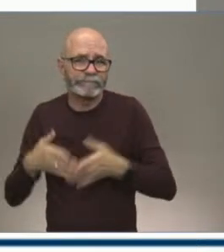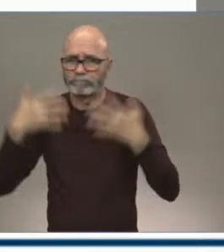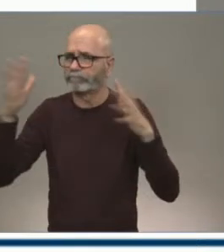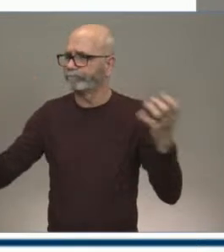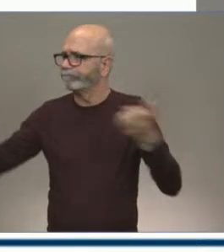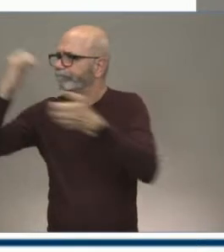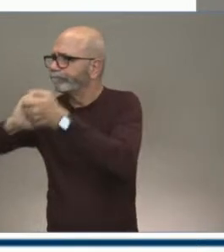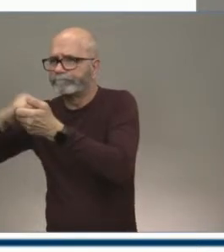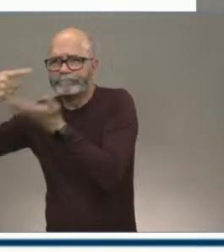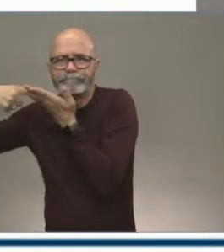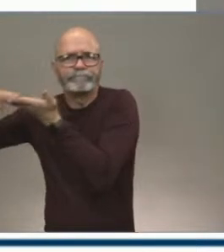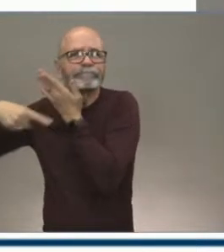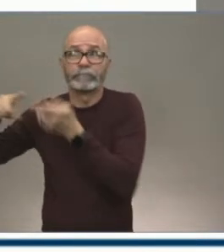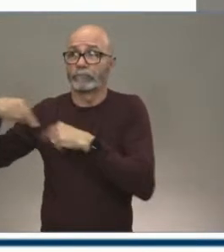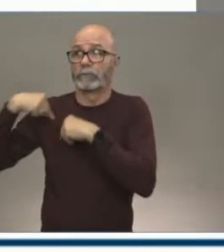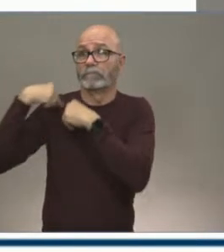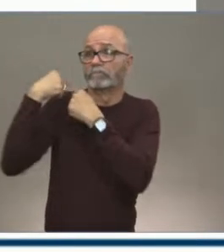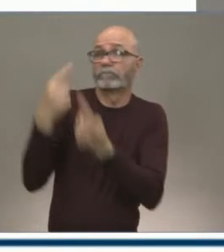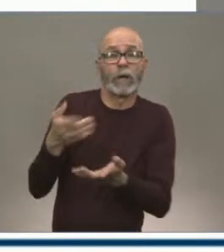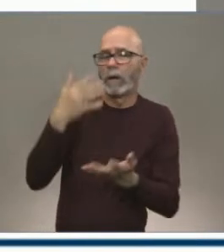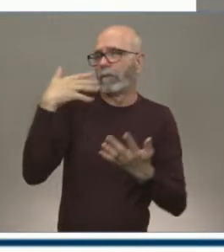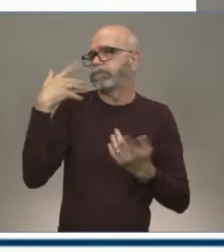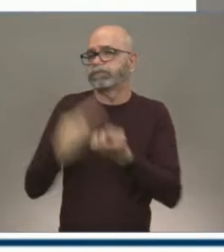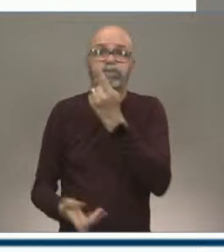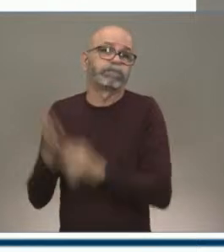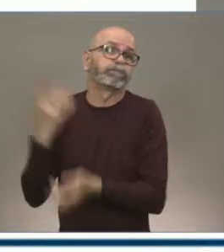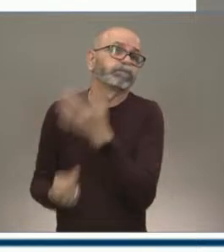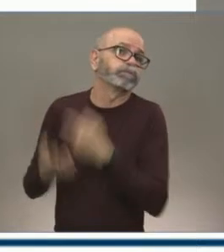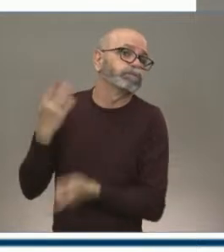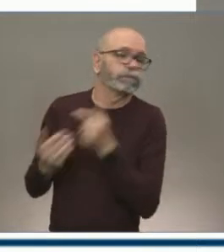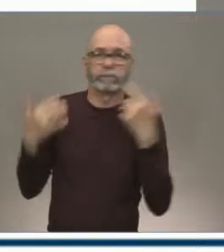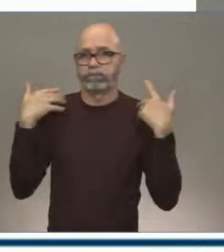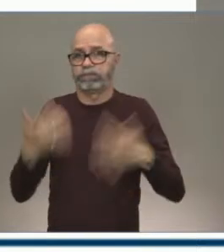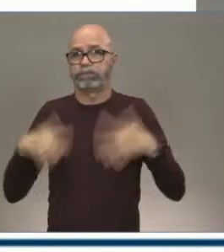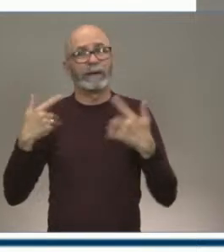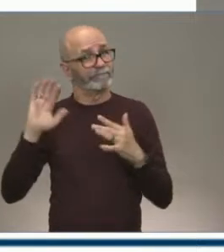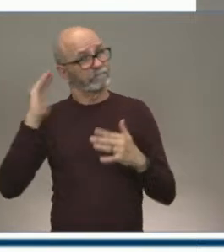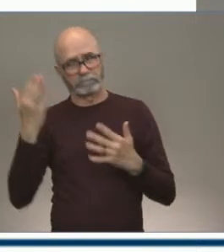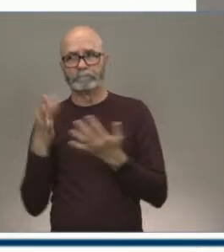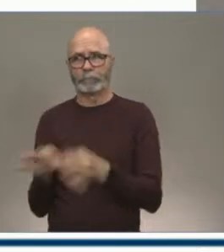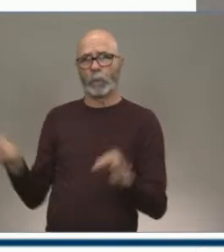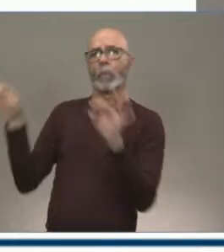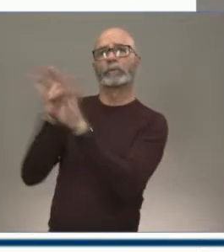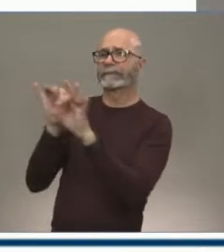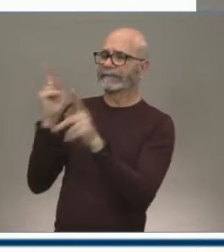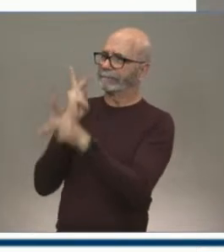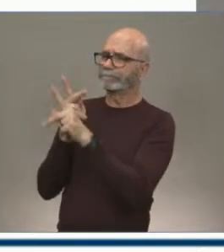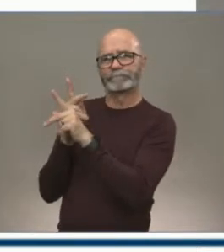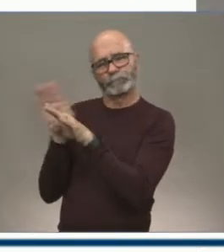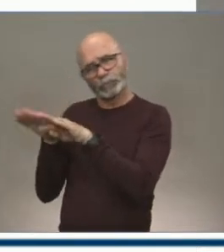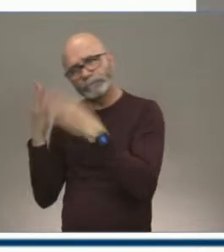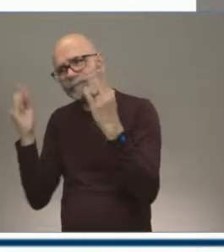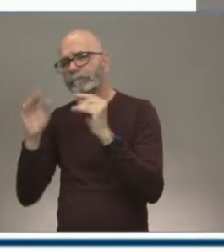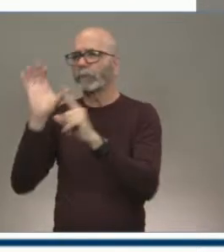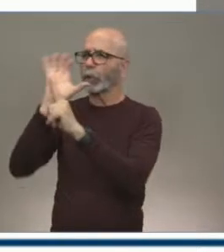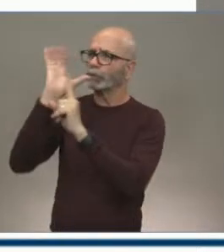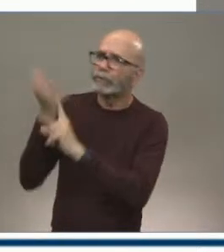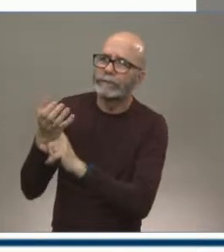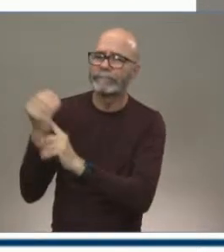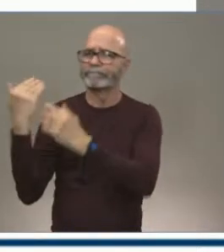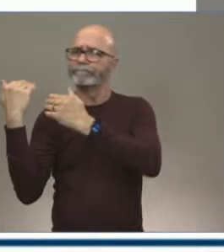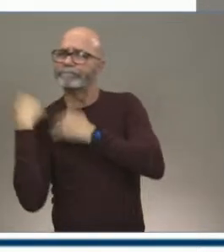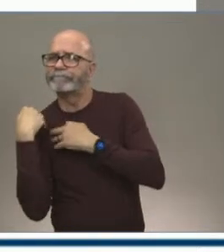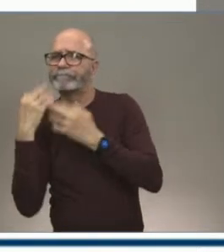weeks, really back at the beginning of the vaccine program. And it's important that we continue to roll out our vaccines in a culturally responsive